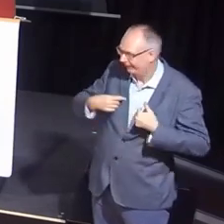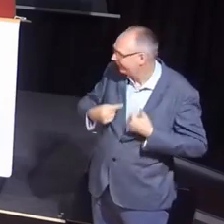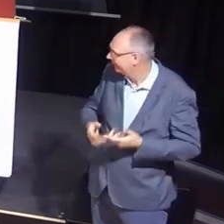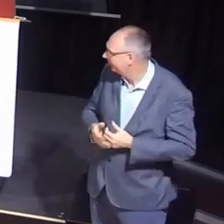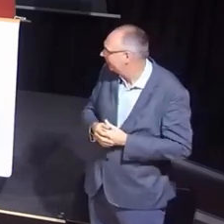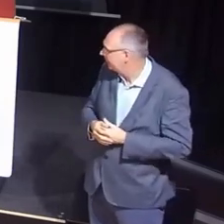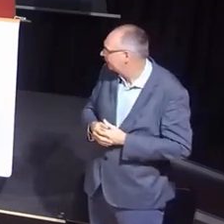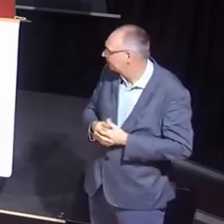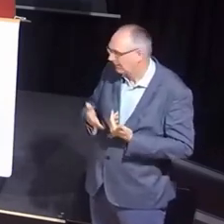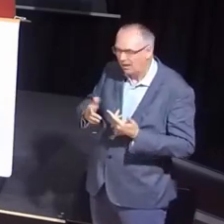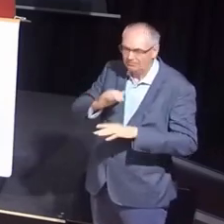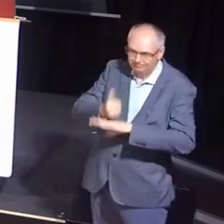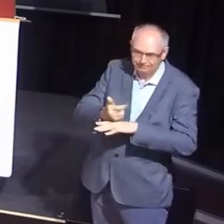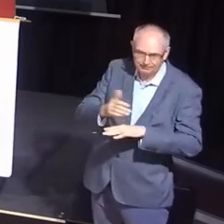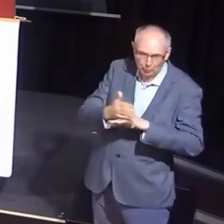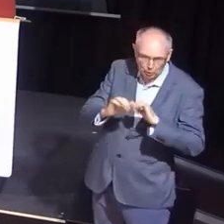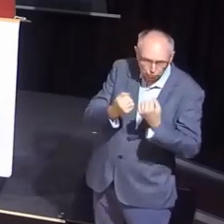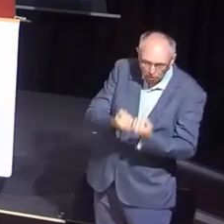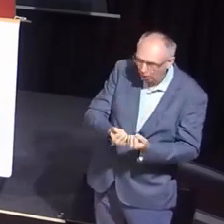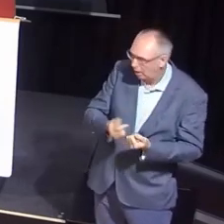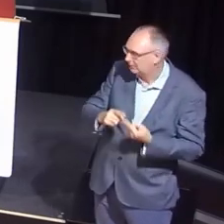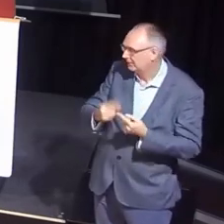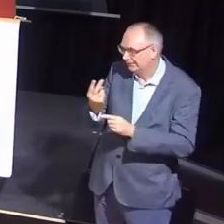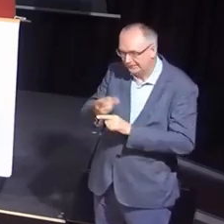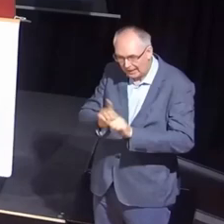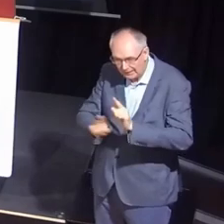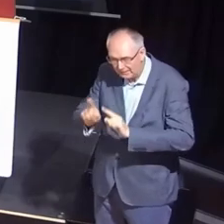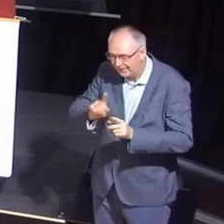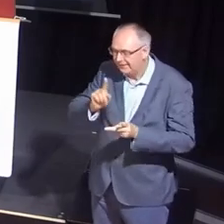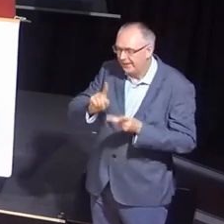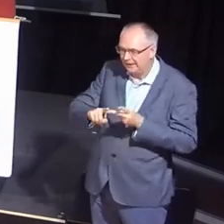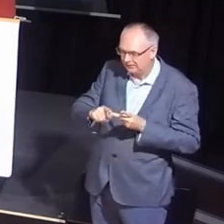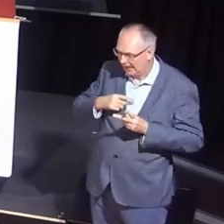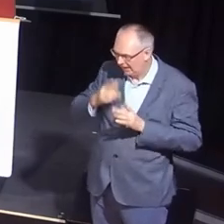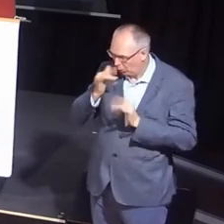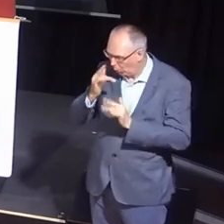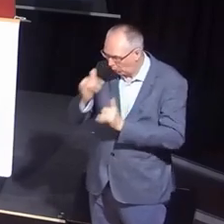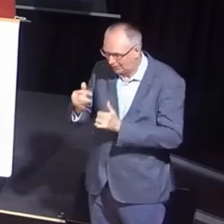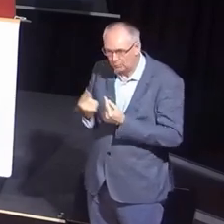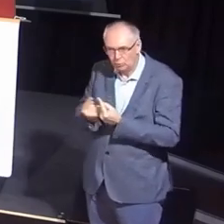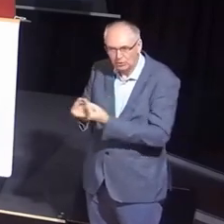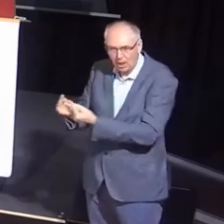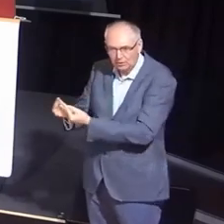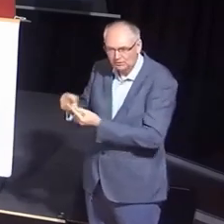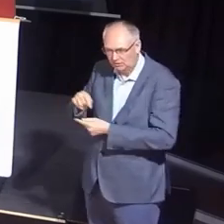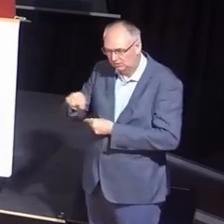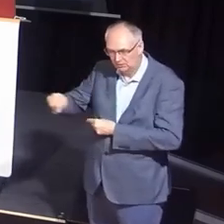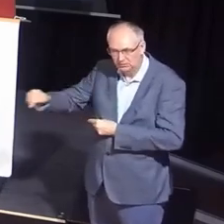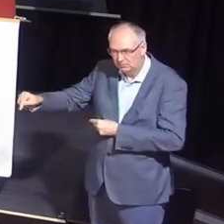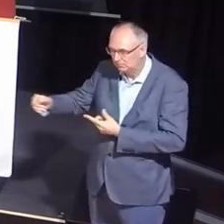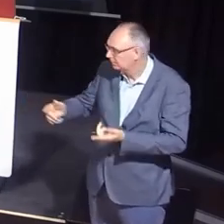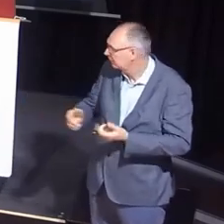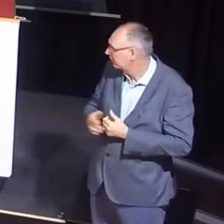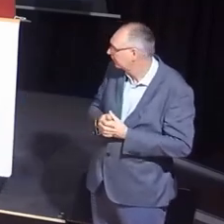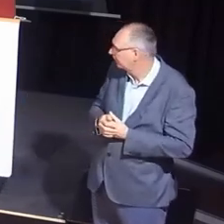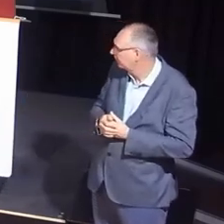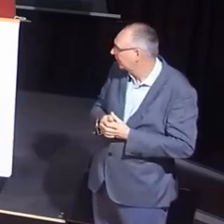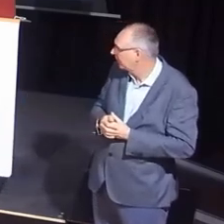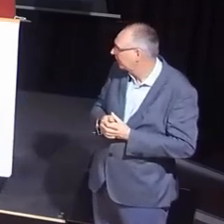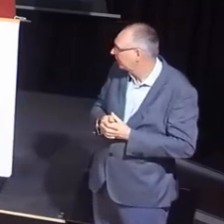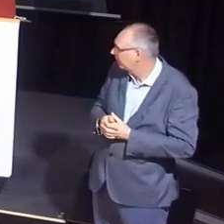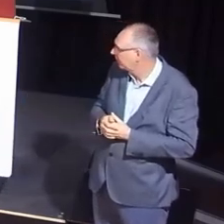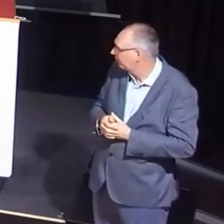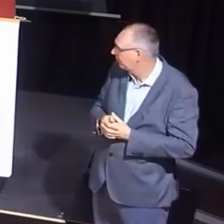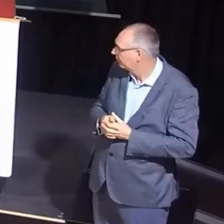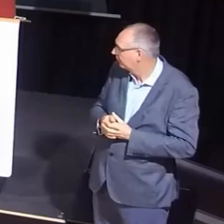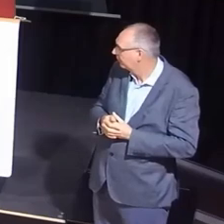I run workshops, collaborative design meetings, and audits of products at particular important early milestones.